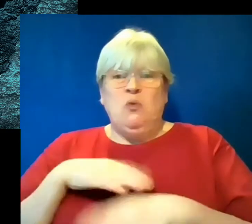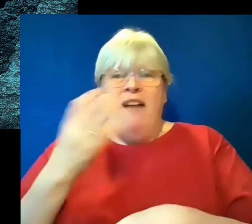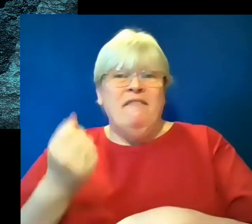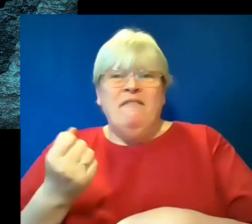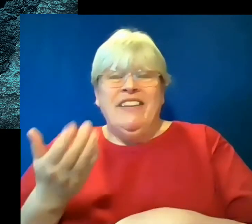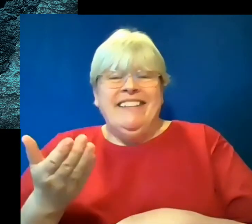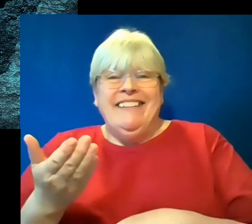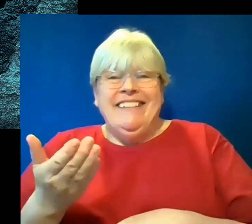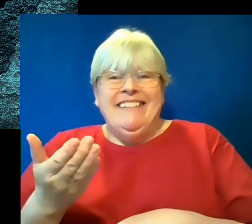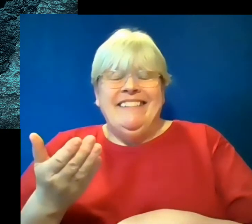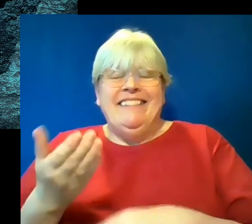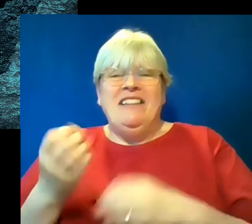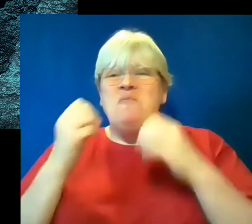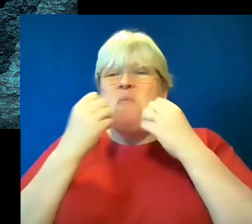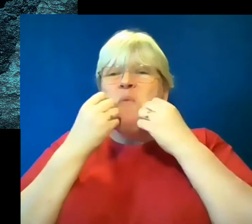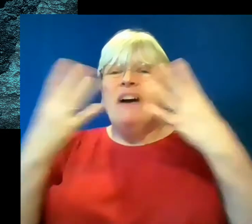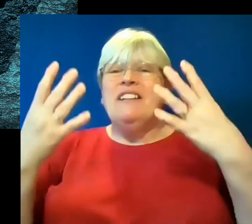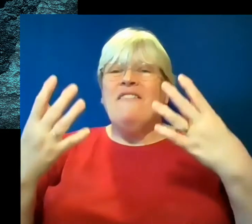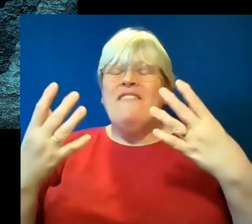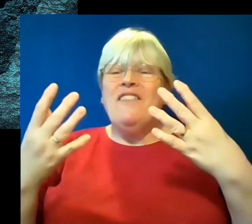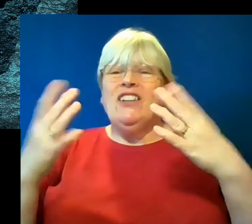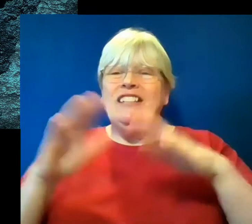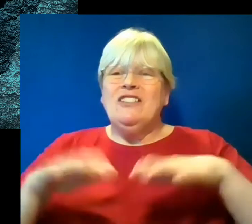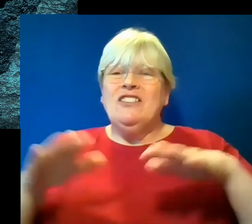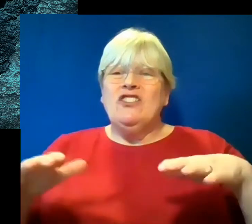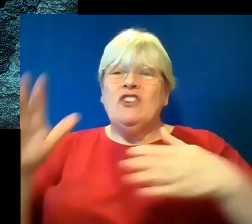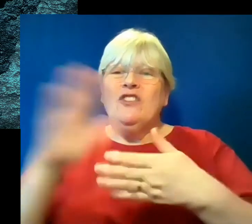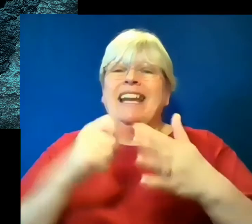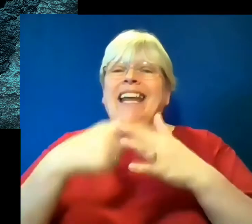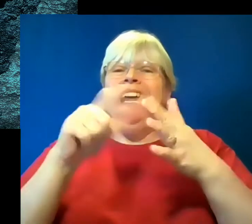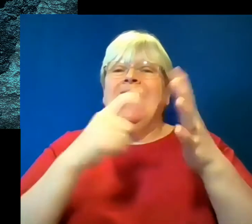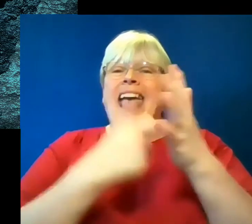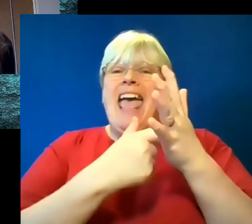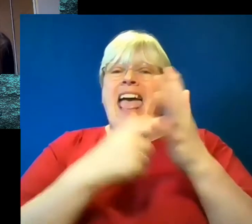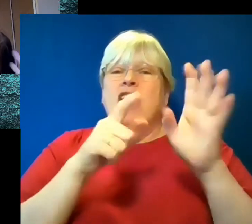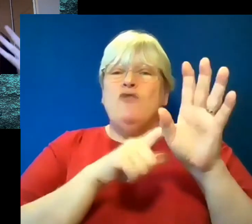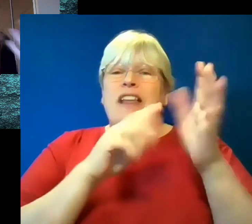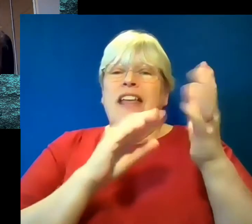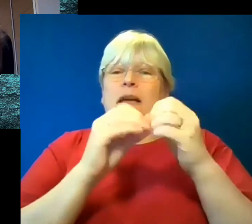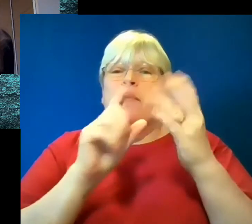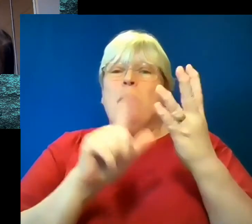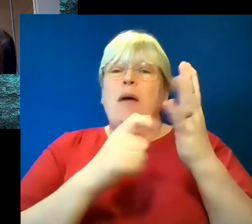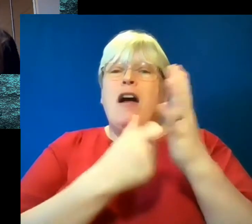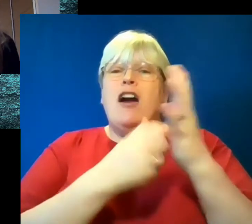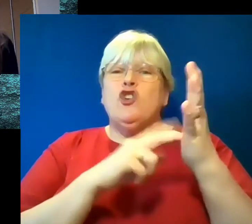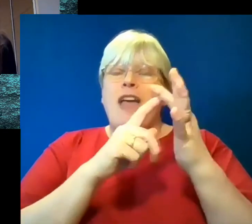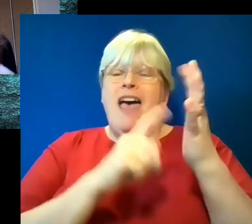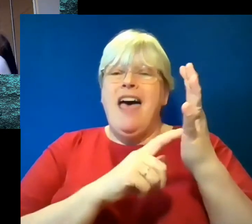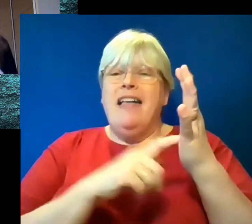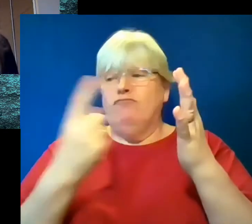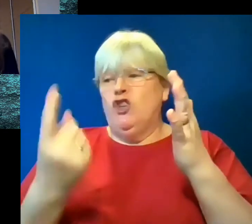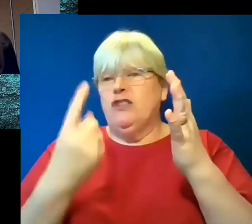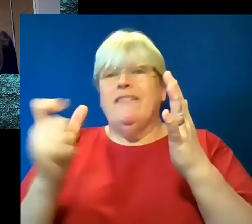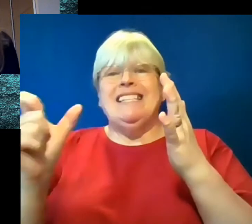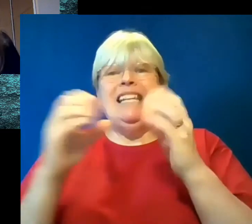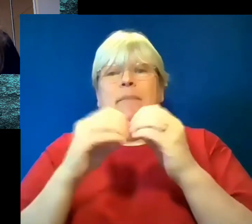And the wonderful, wonderful children's writer called Kerry Burnell, who a lot of people might know because she was on CBeebies for a long time,